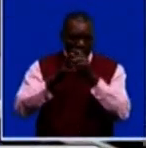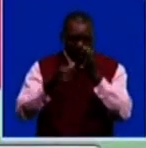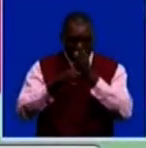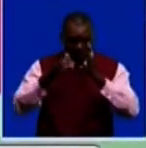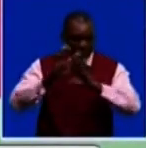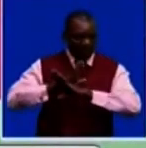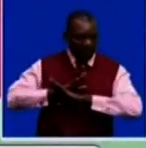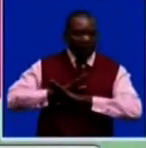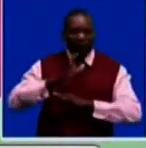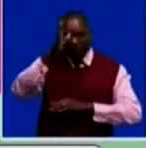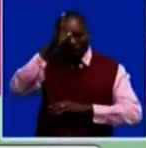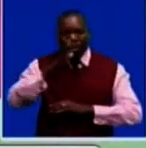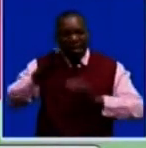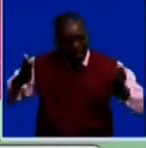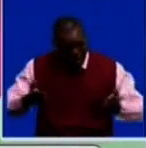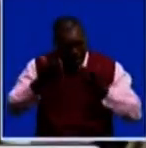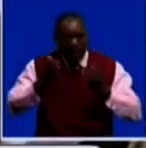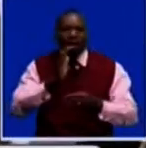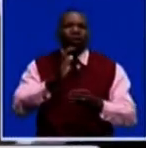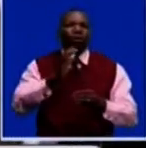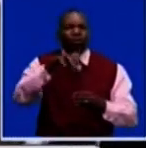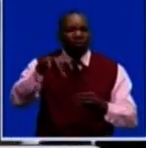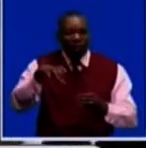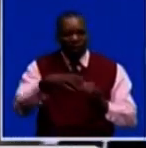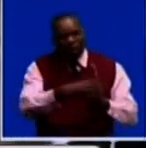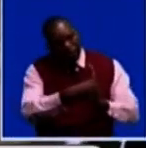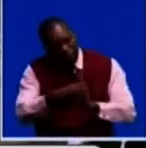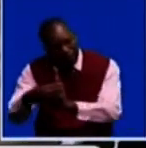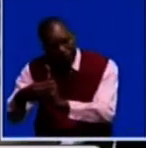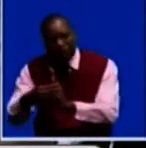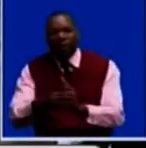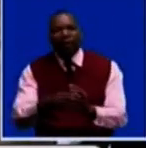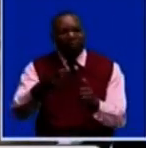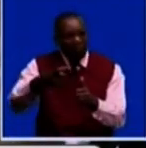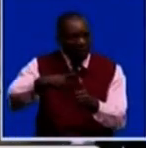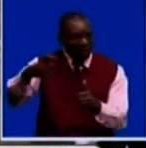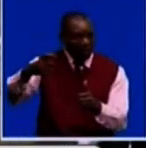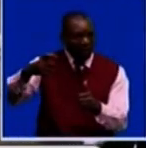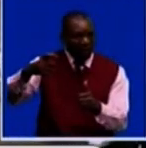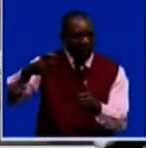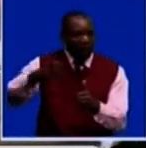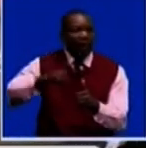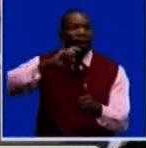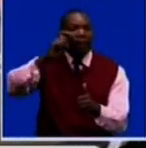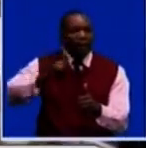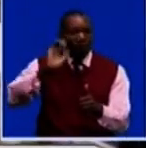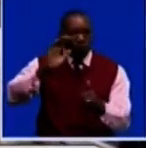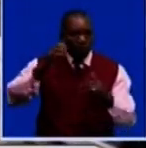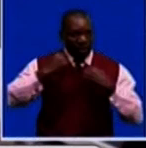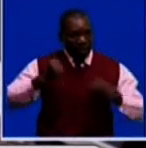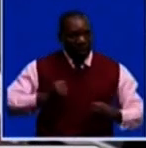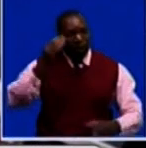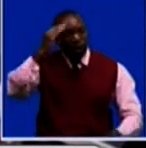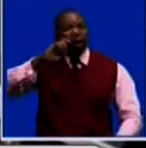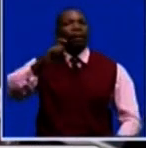to take their children for HIV testing. Get tested. Know your status.